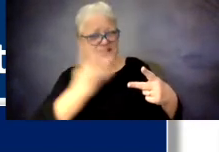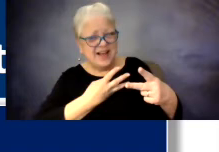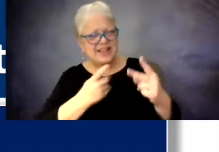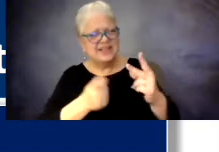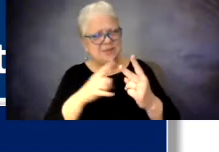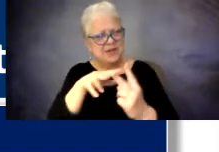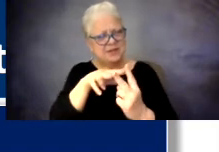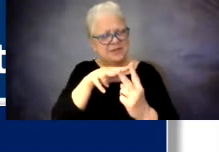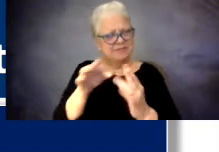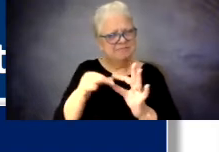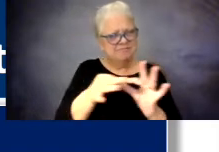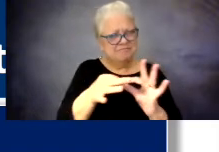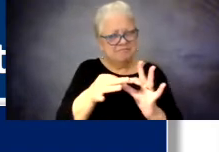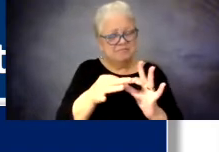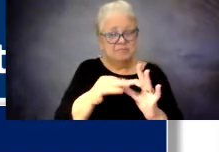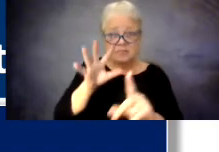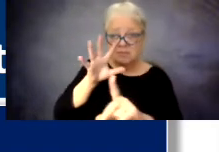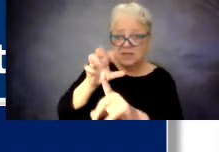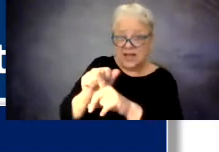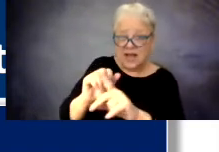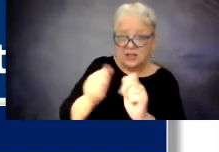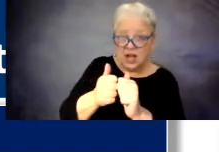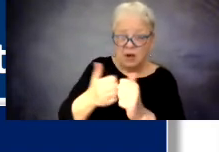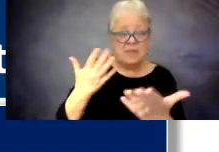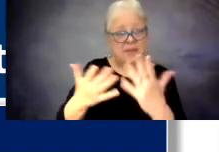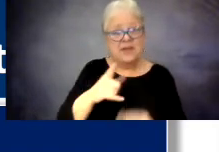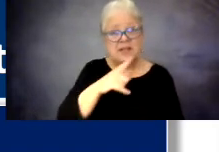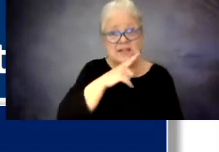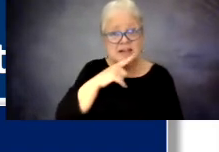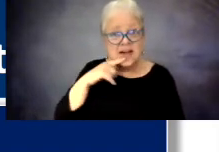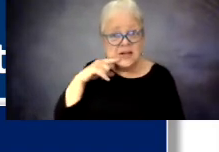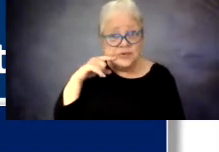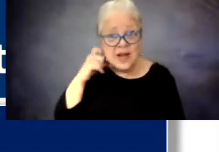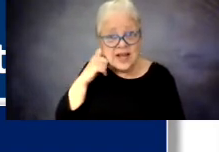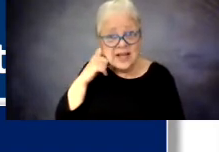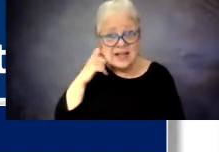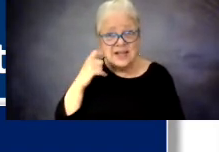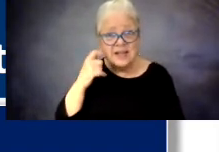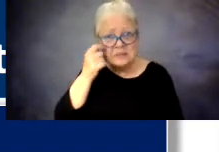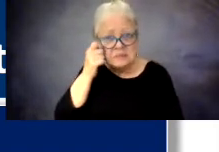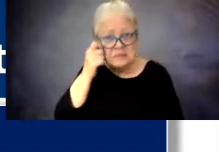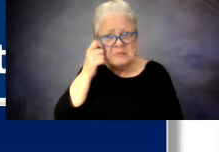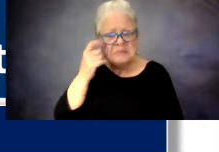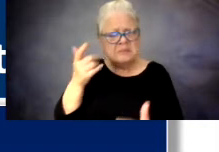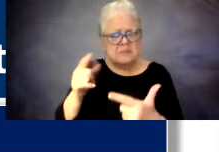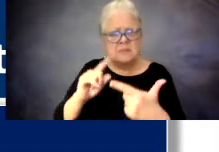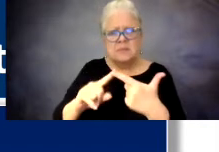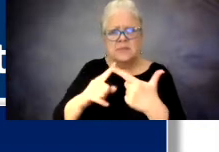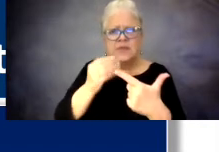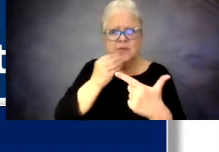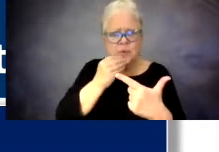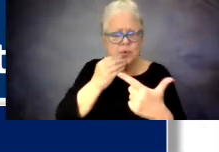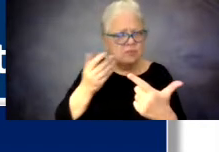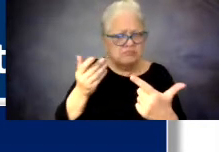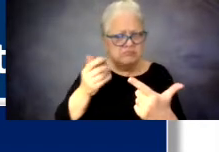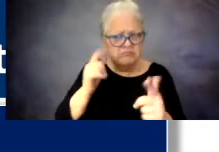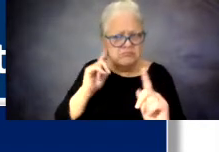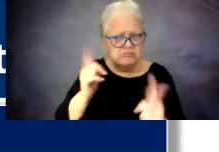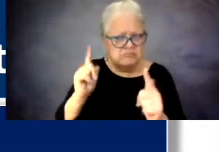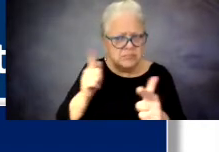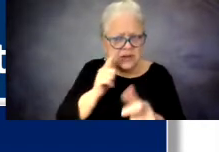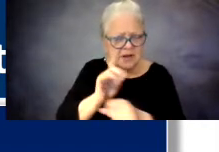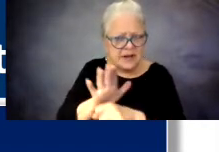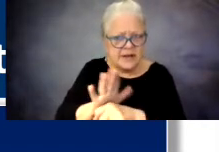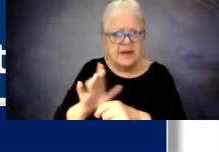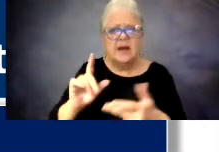they malnourished or dehydrated because they're not eating or buying enough food? Personal care starts to decline, medication